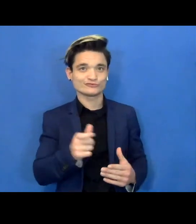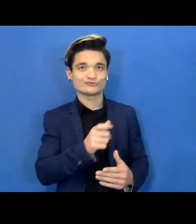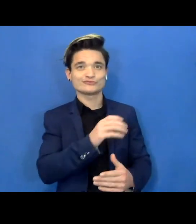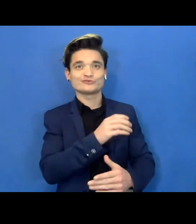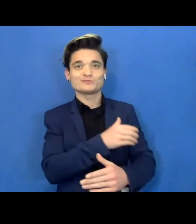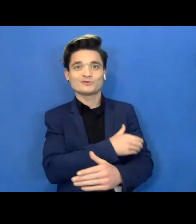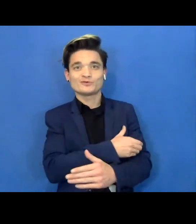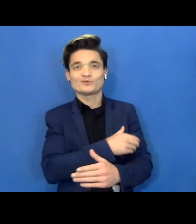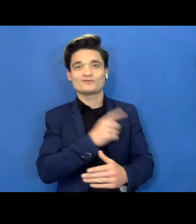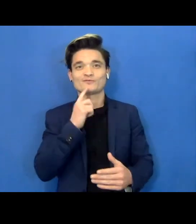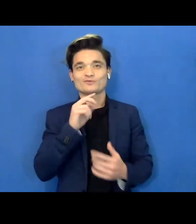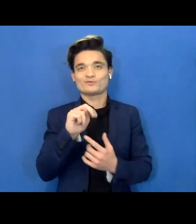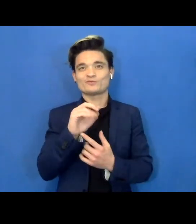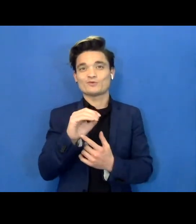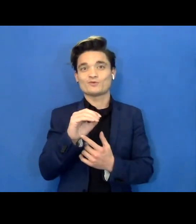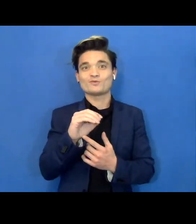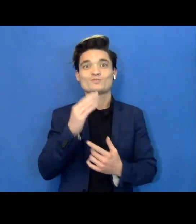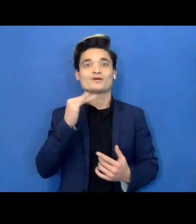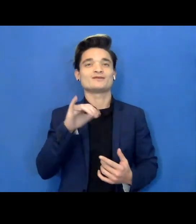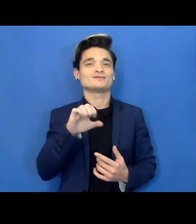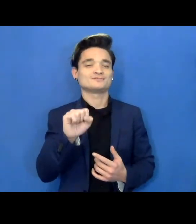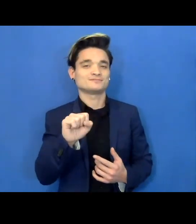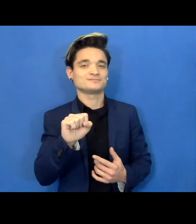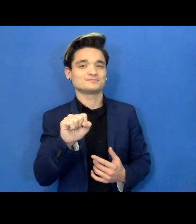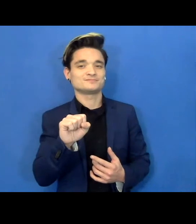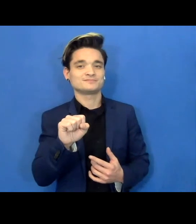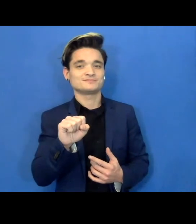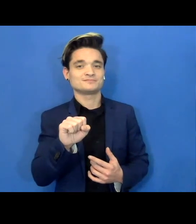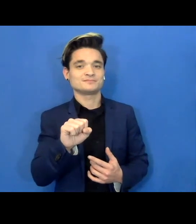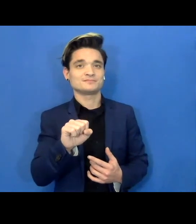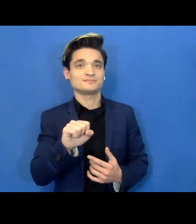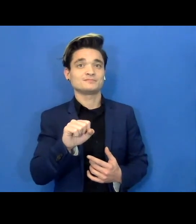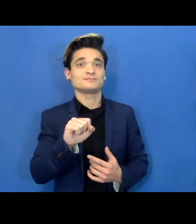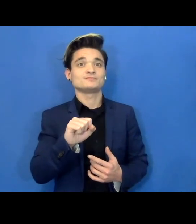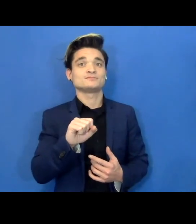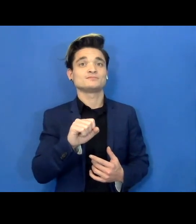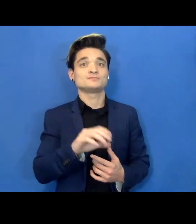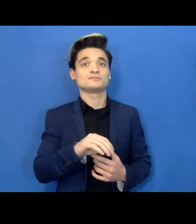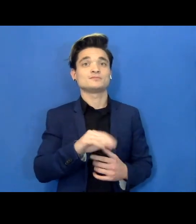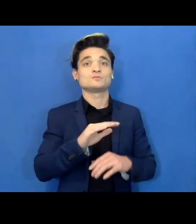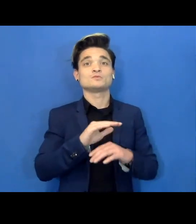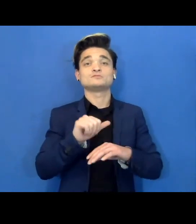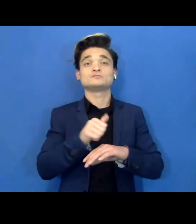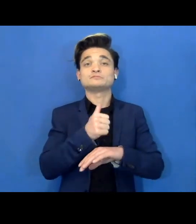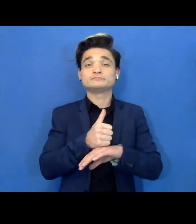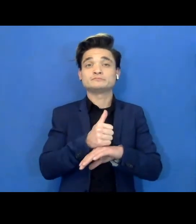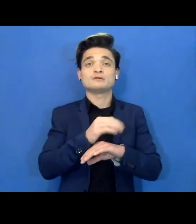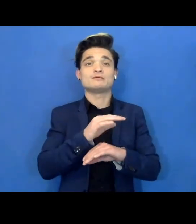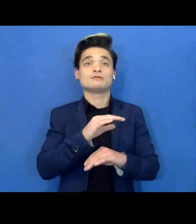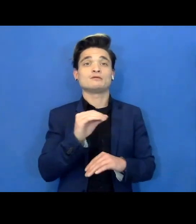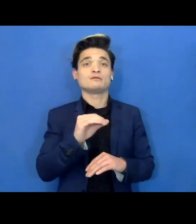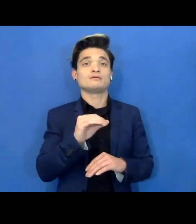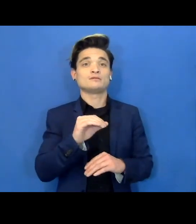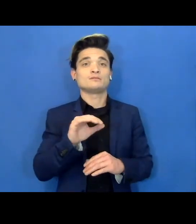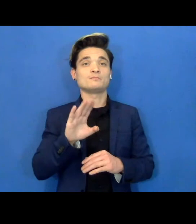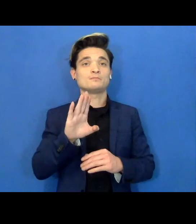boundaries. I don't know if we've got an actual problem that requires solution. If not, that's